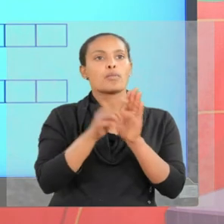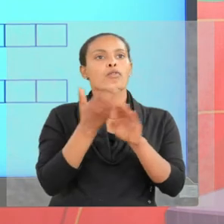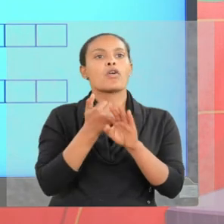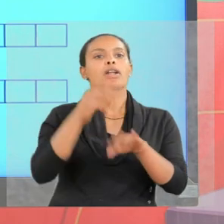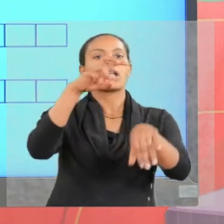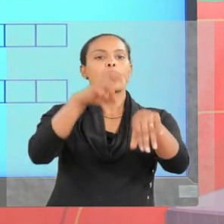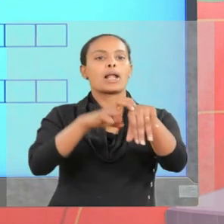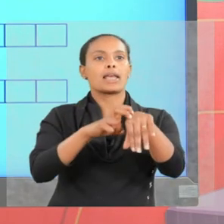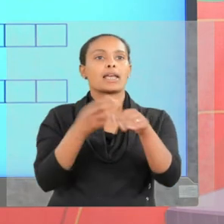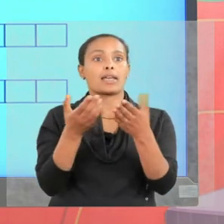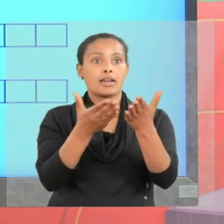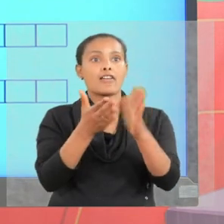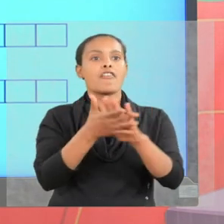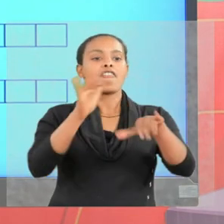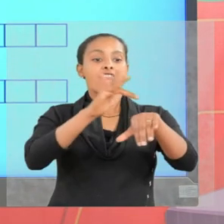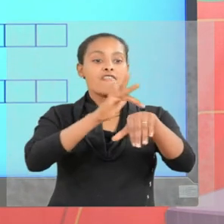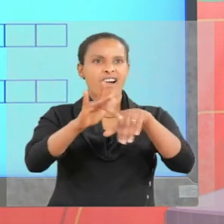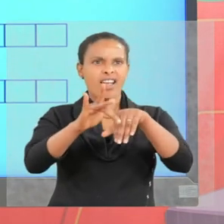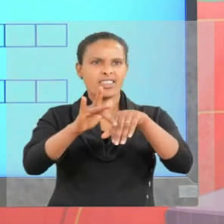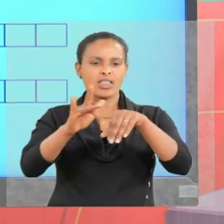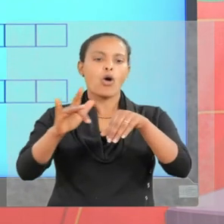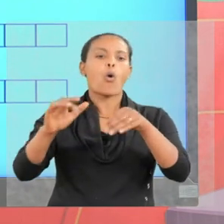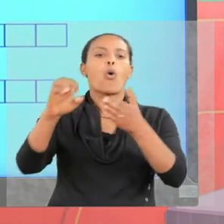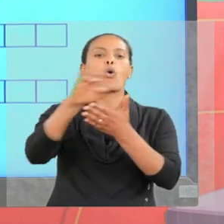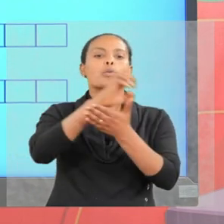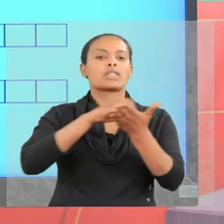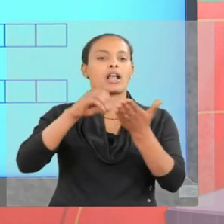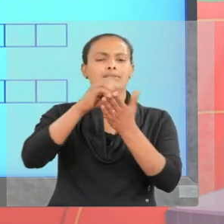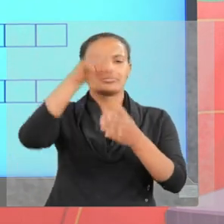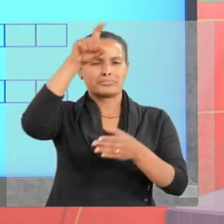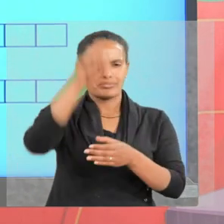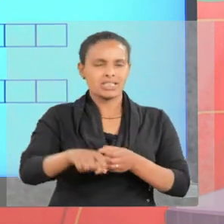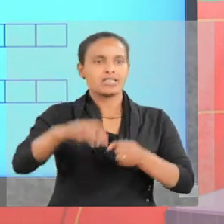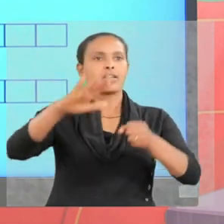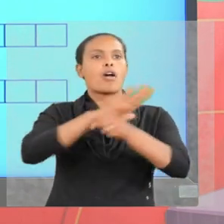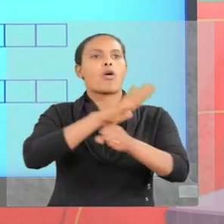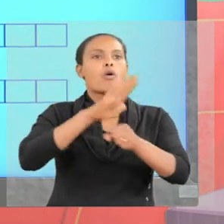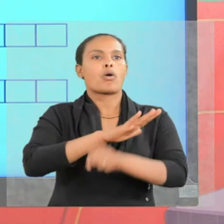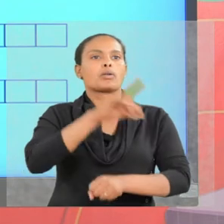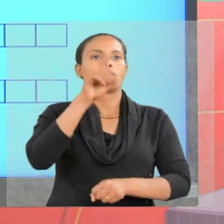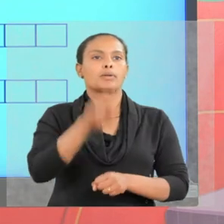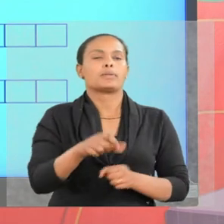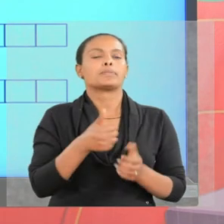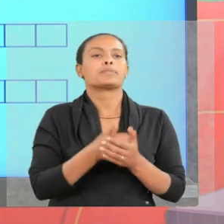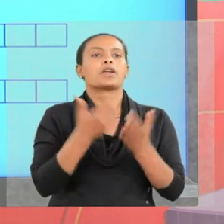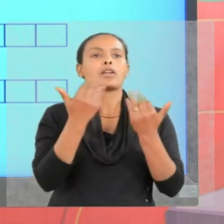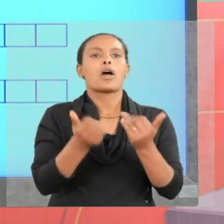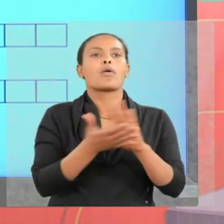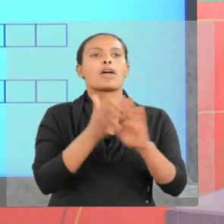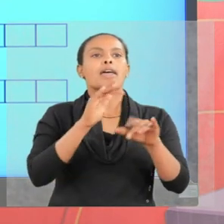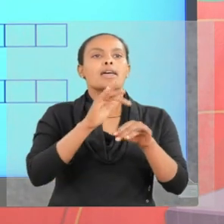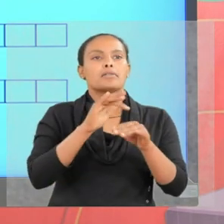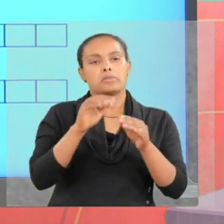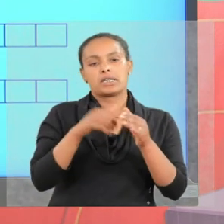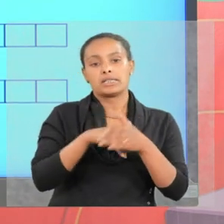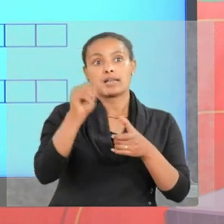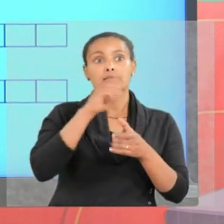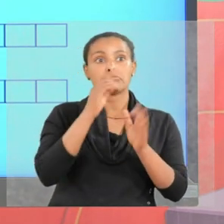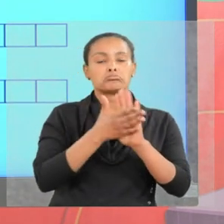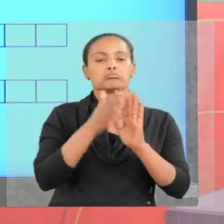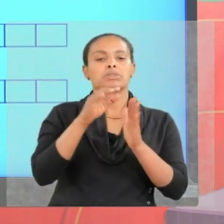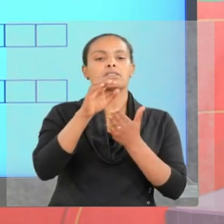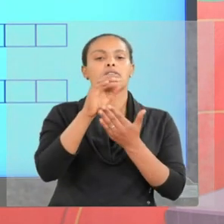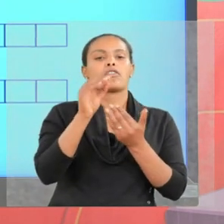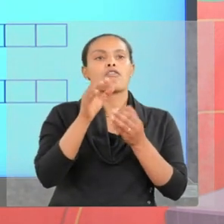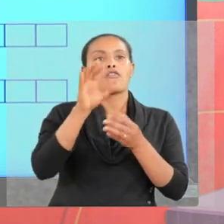here, vacant orbitals must be occupied with electrons. Now excited states, electronic configuration